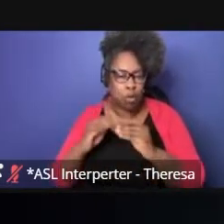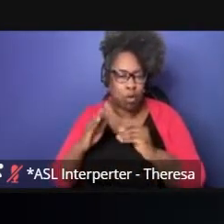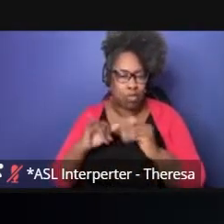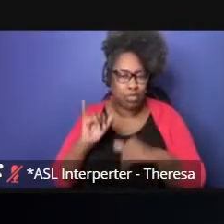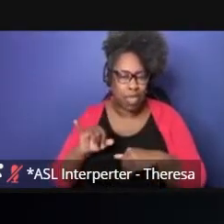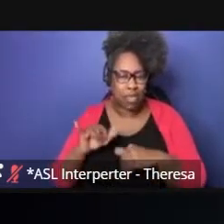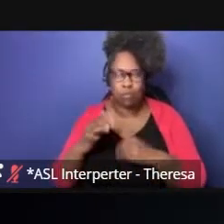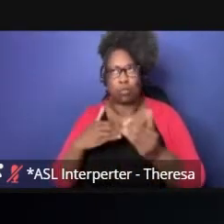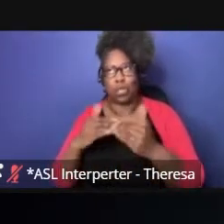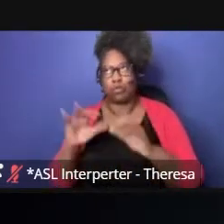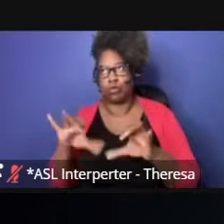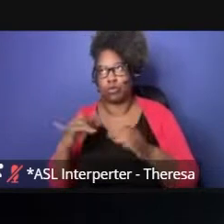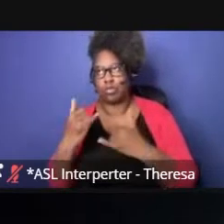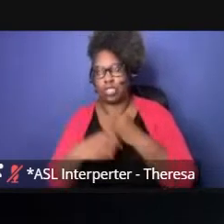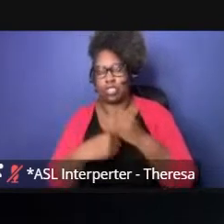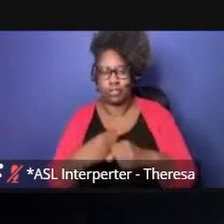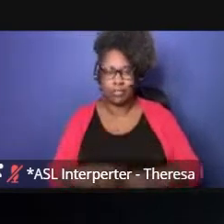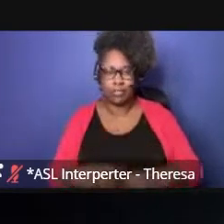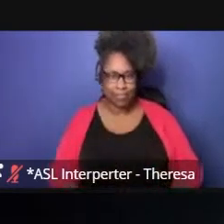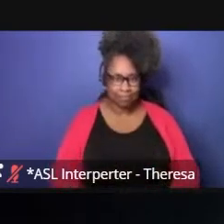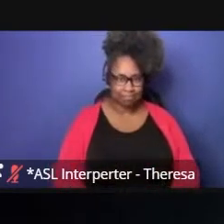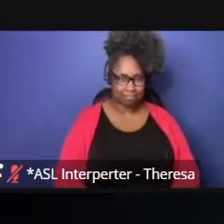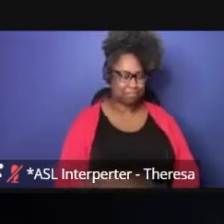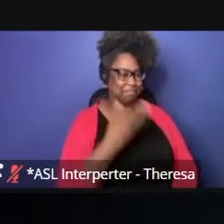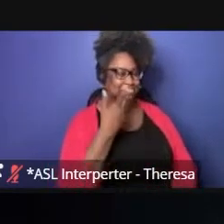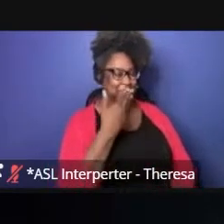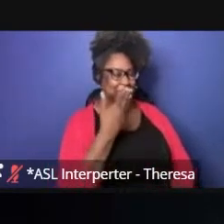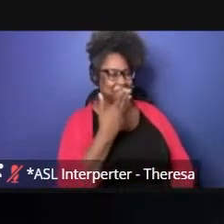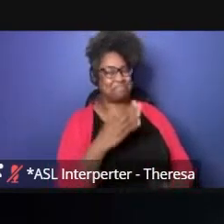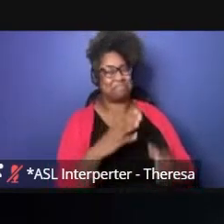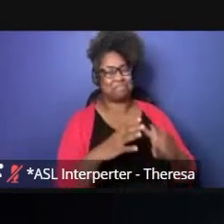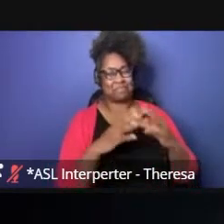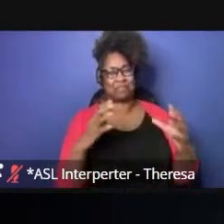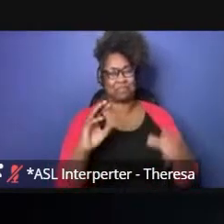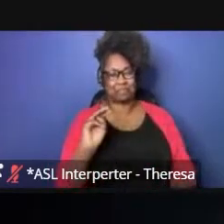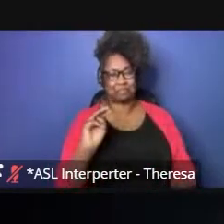So thank you. I appreciate that so much, Mike,